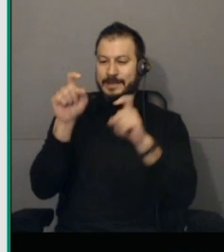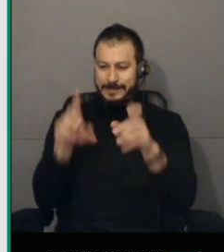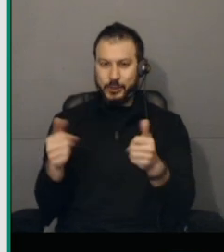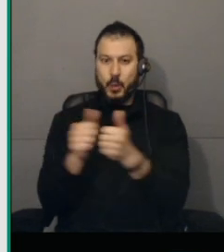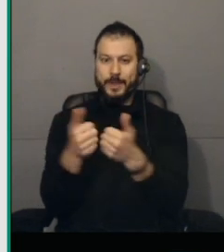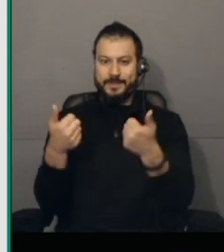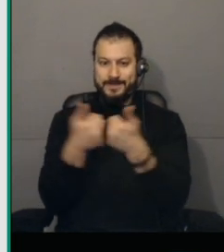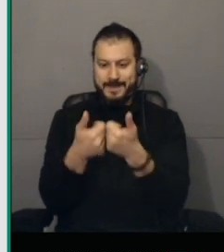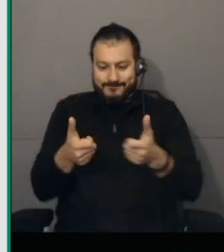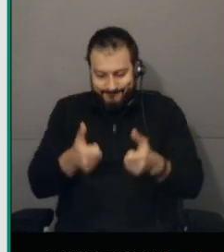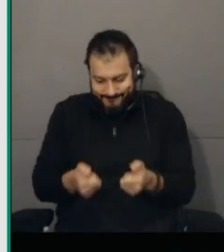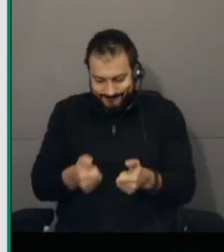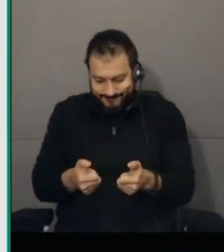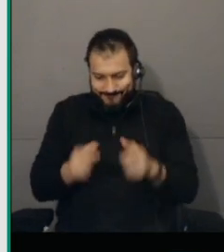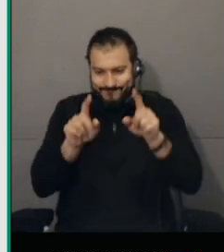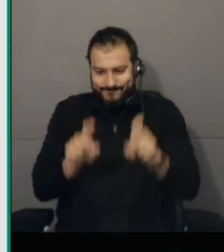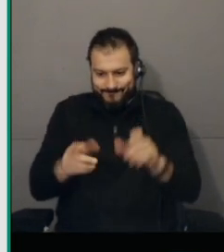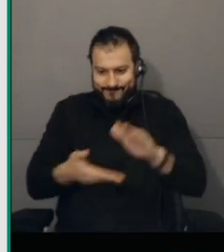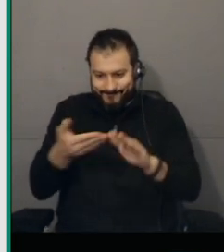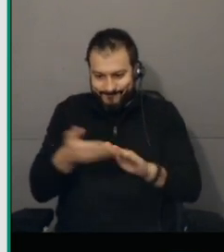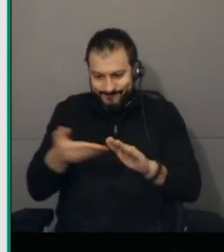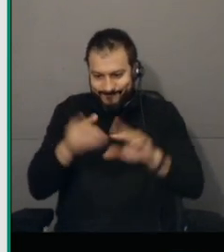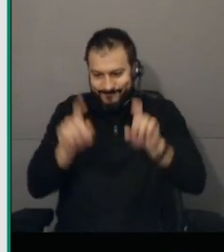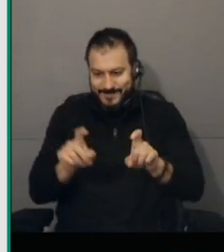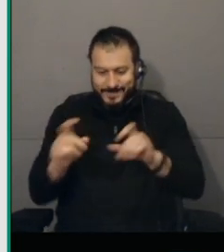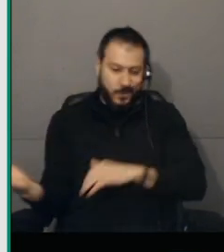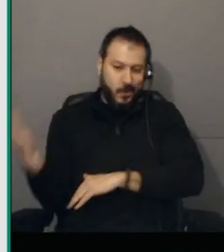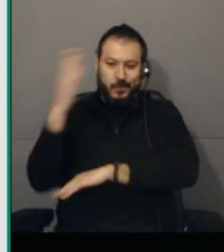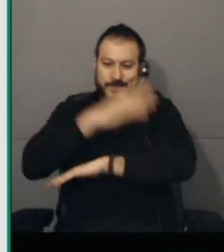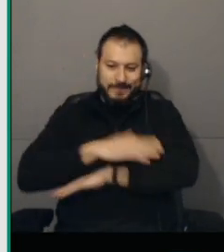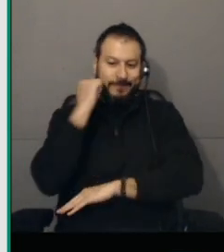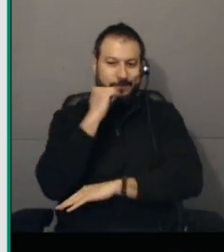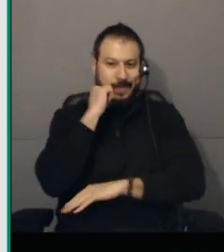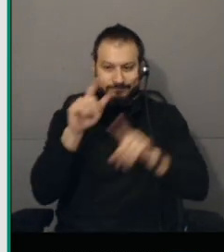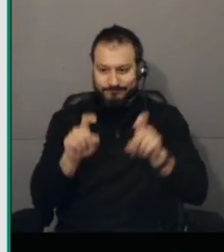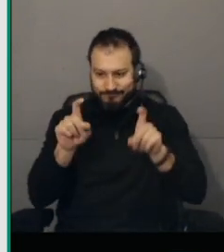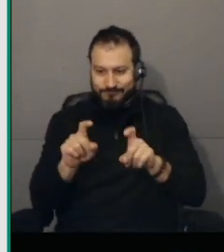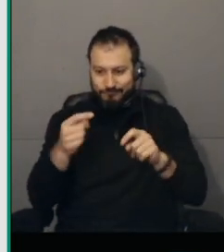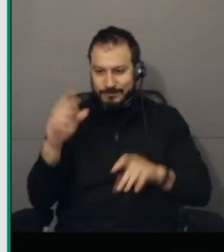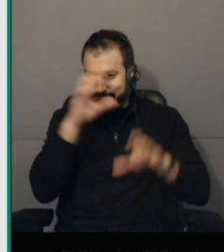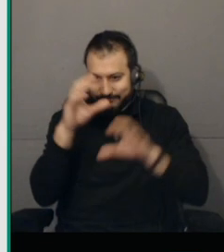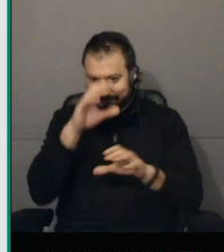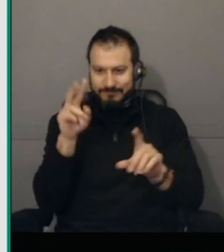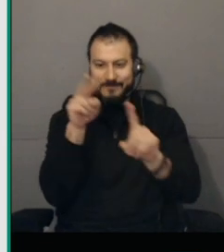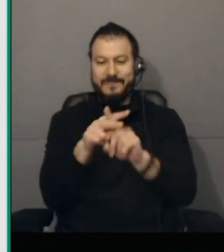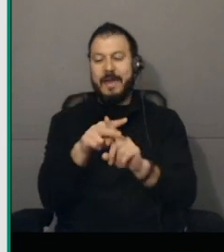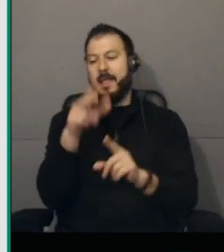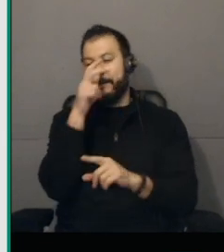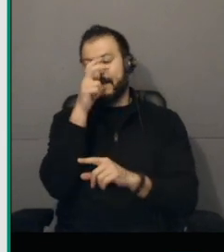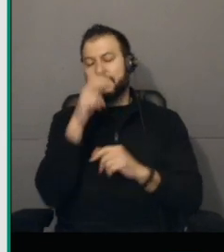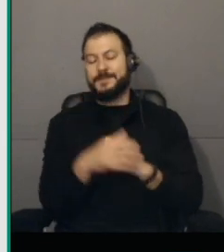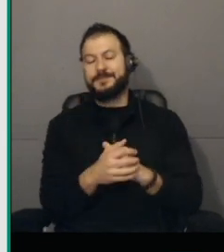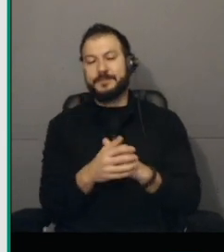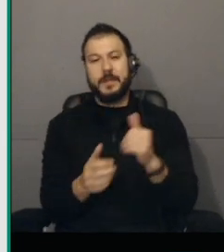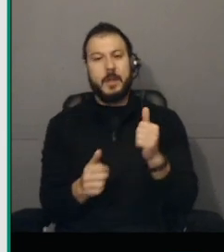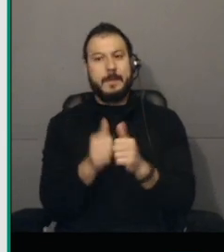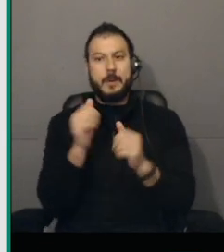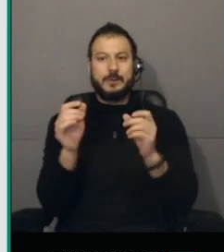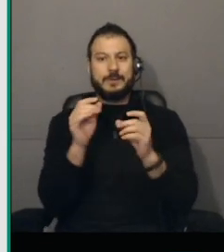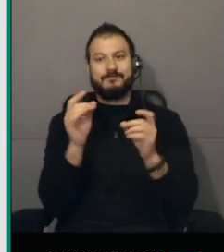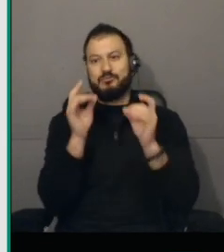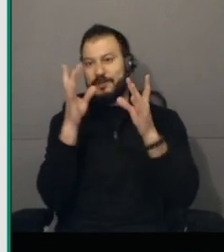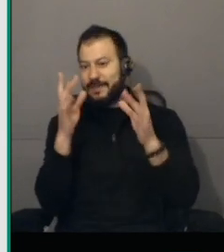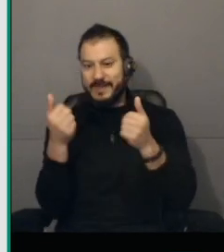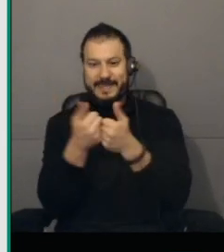with a controller in her hands, running test cases in the game all day, every day, trying to find and file bugs. Perhaps the most